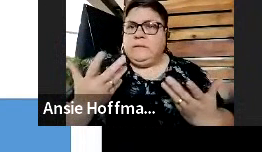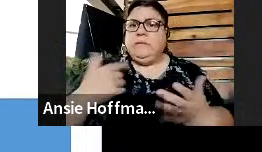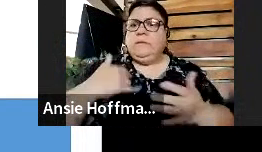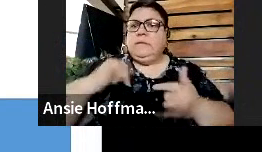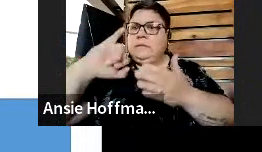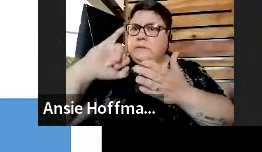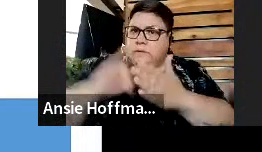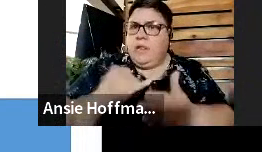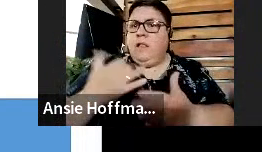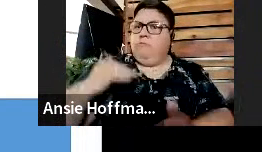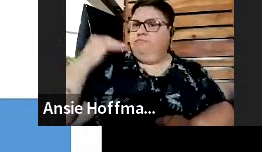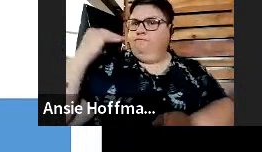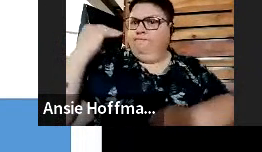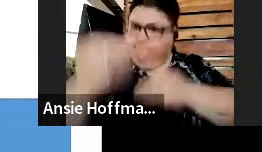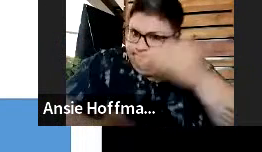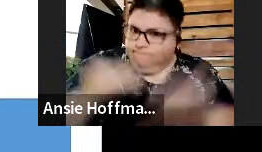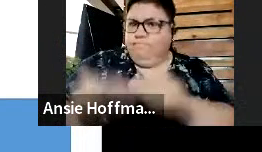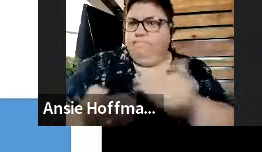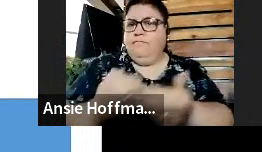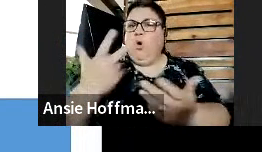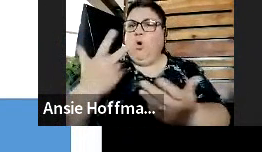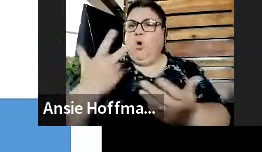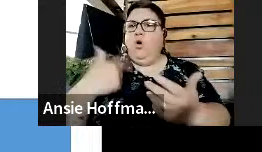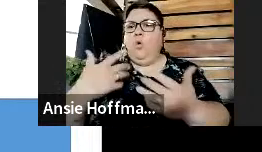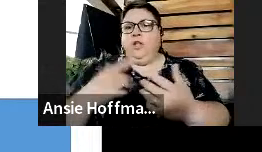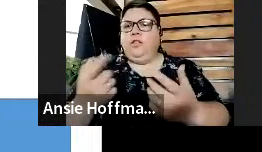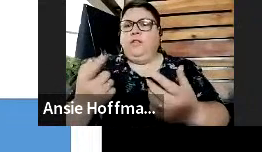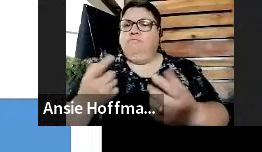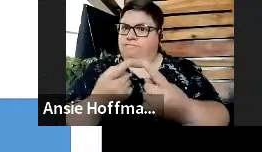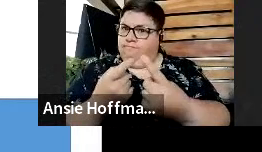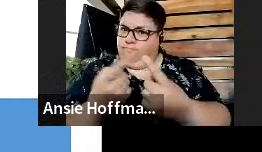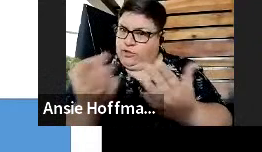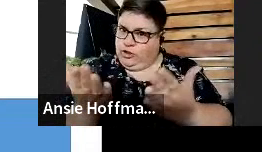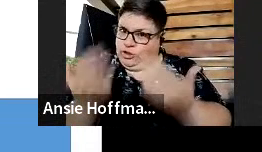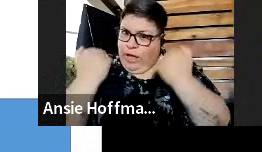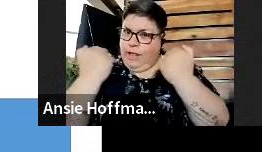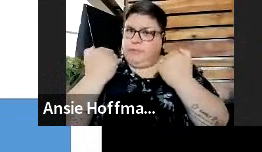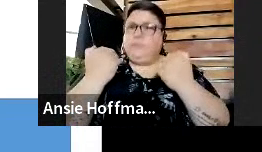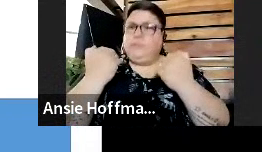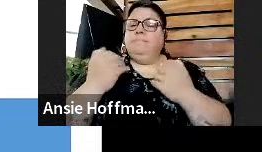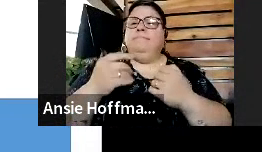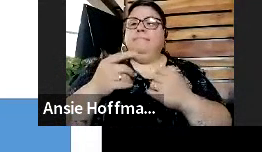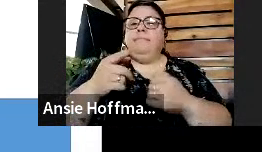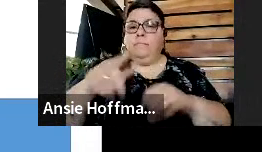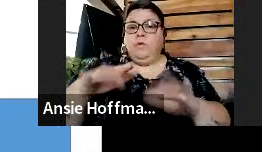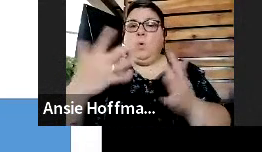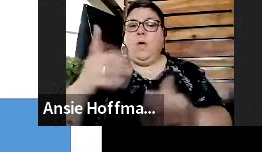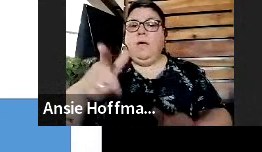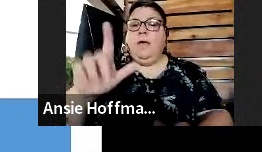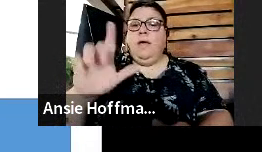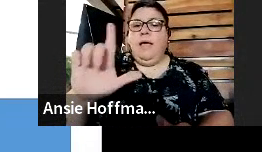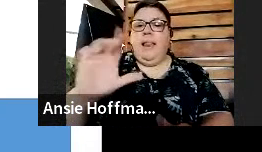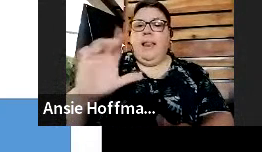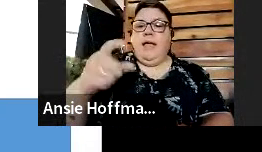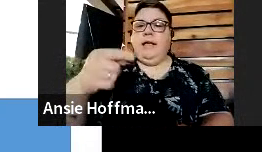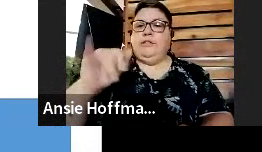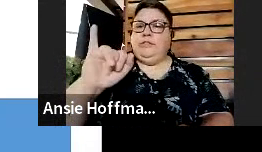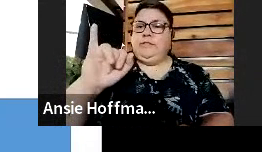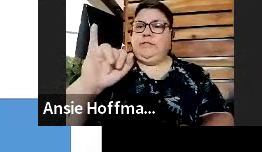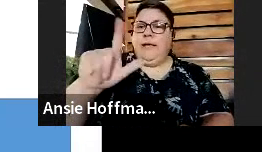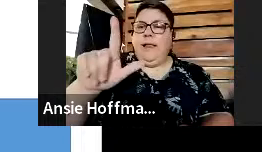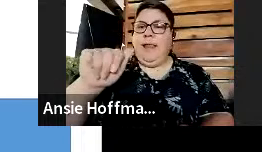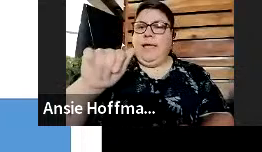pursue or challenge our decisions. This is where a litigation process comes in. So in other words,